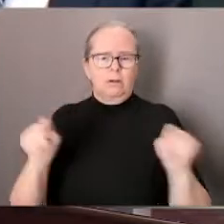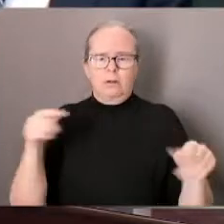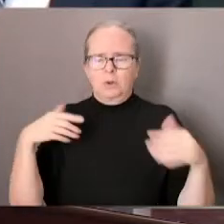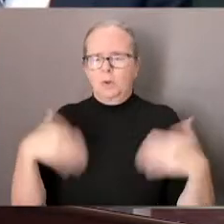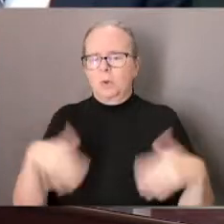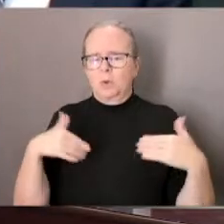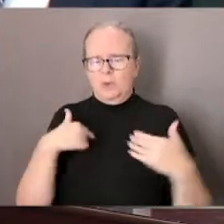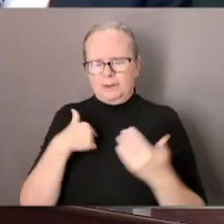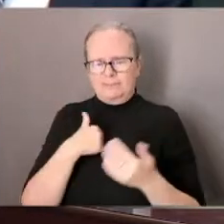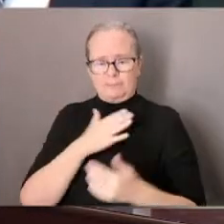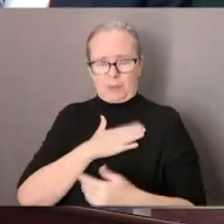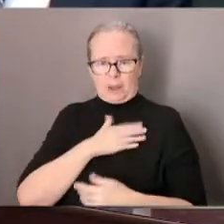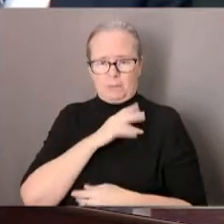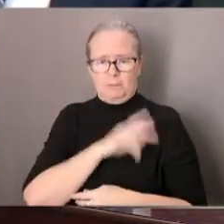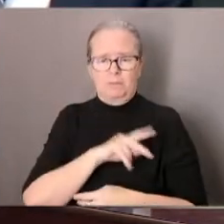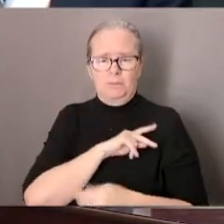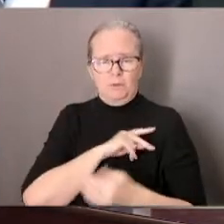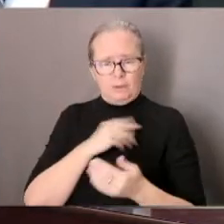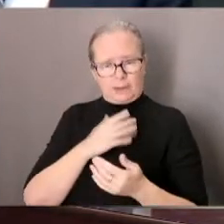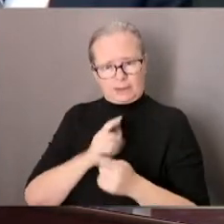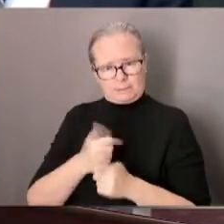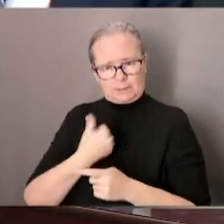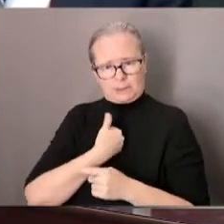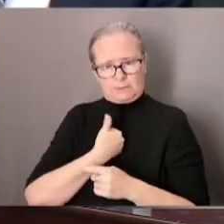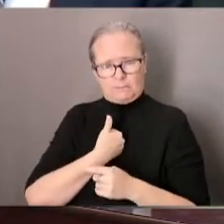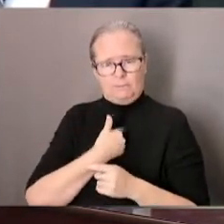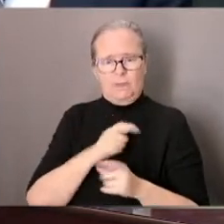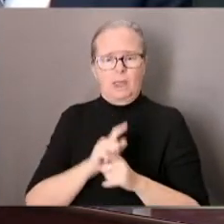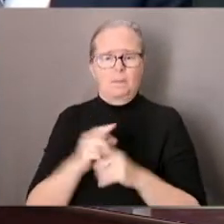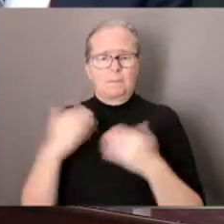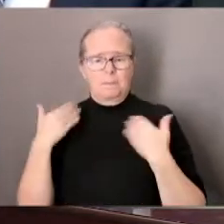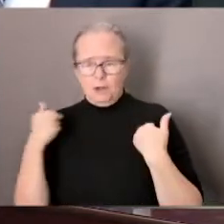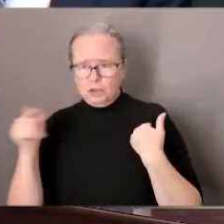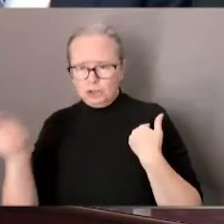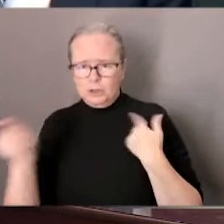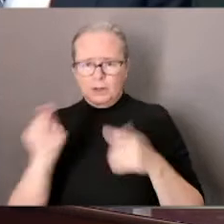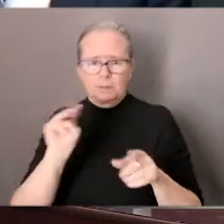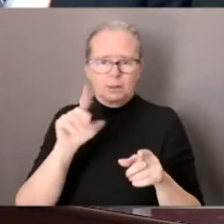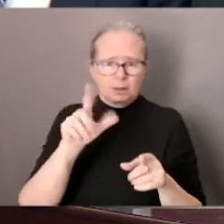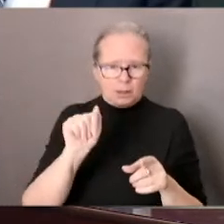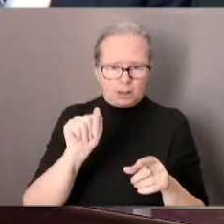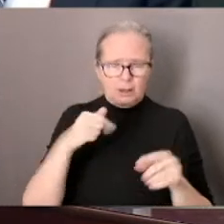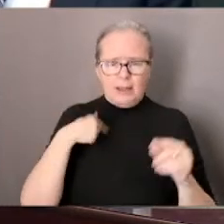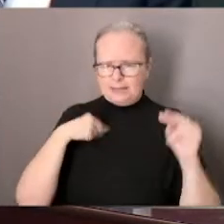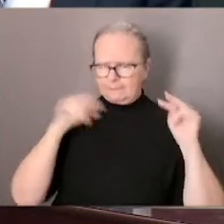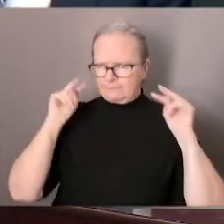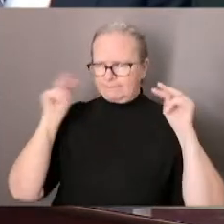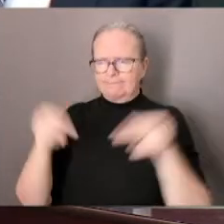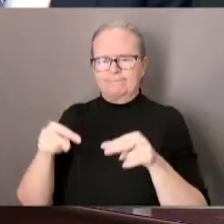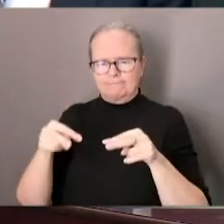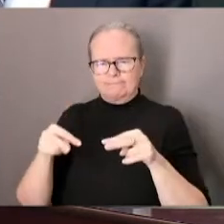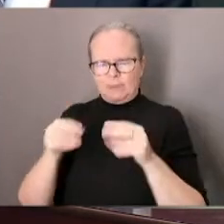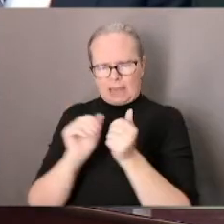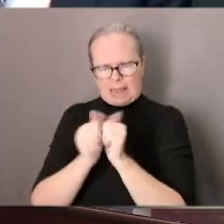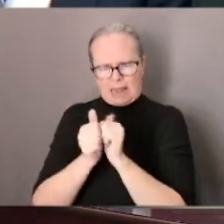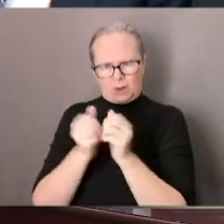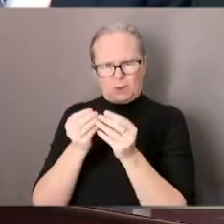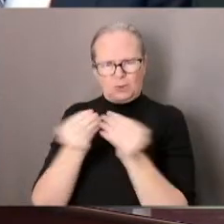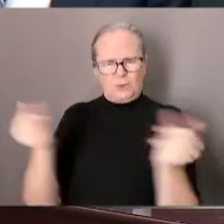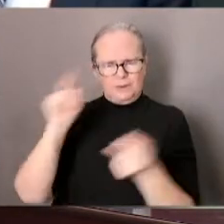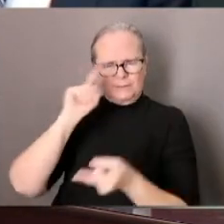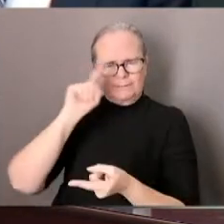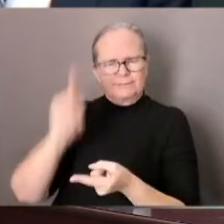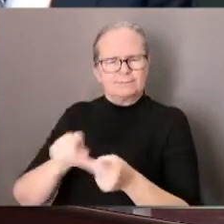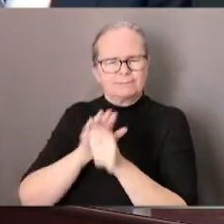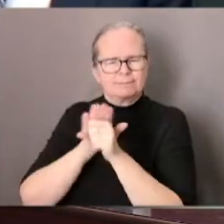MLA as an individual to ensure that we tackle racism so that every single albertan feels included welcomed and